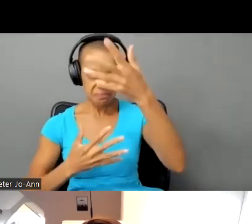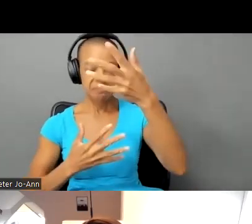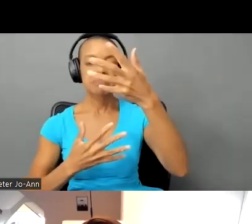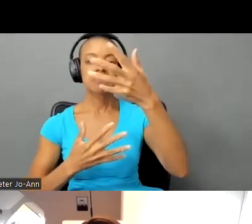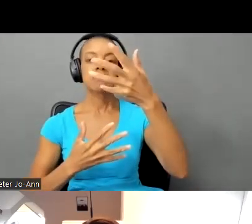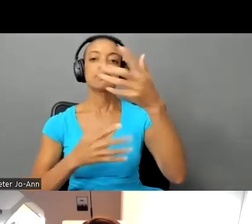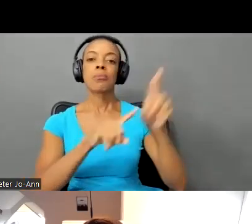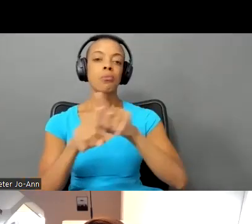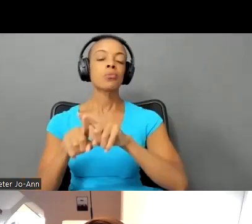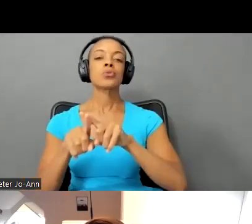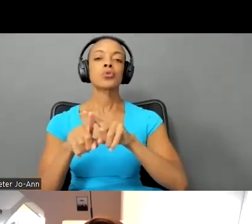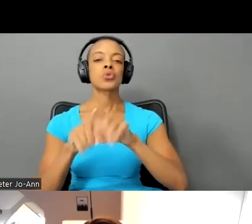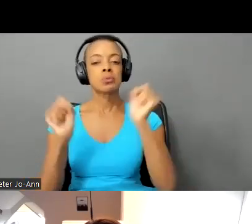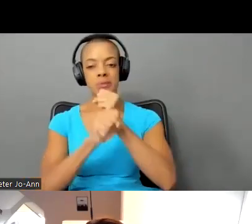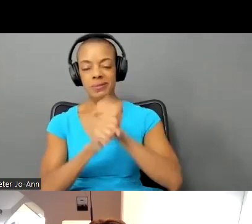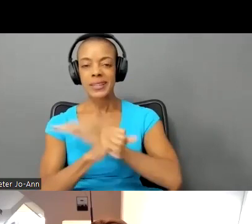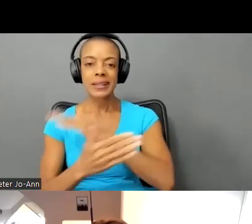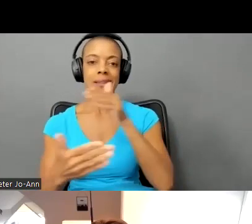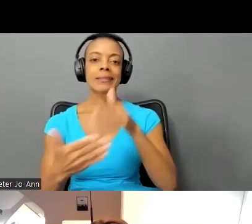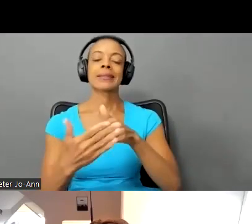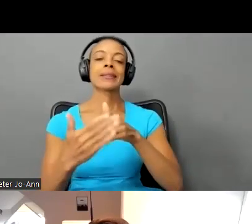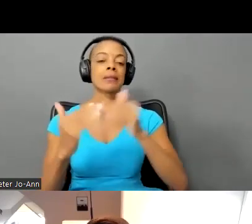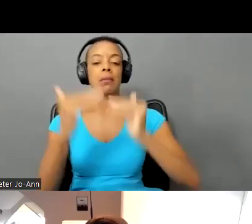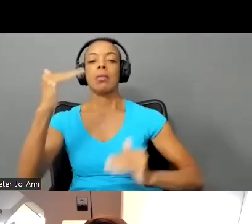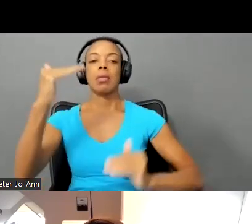disproportionate impacts of gender-based violence on oppressed communities.